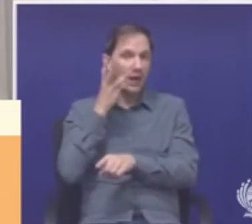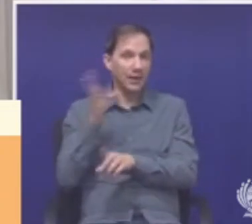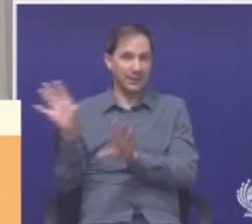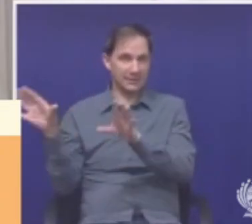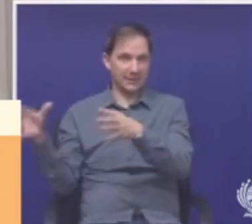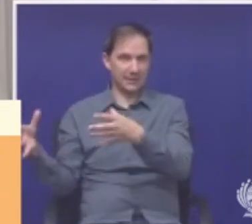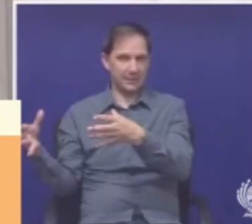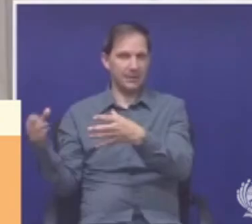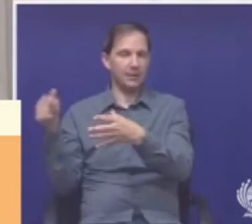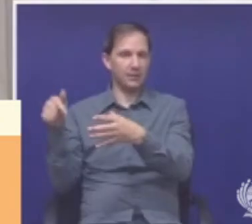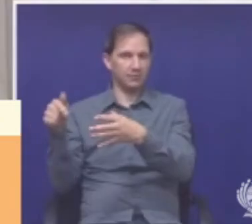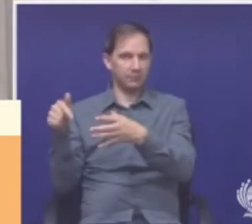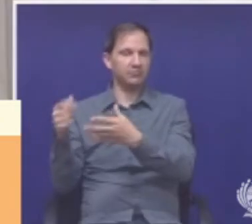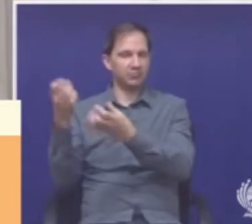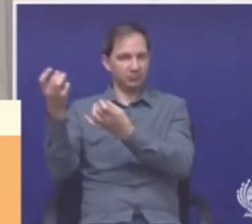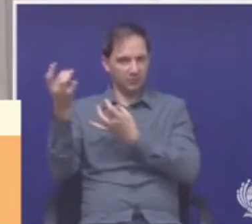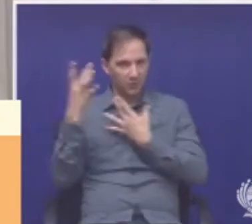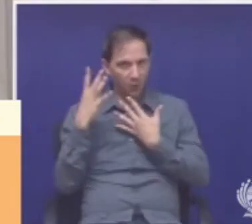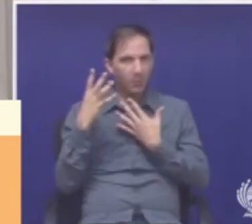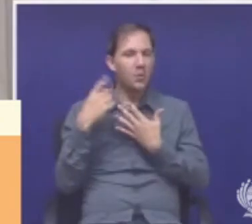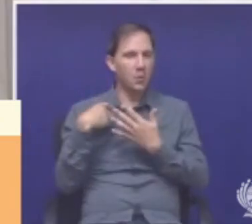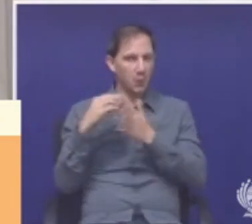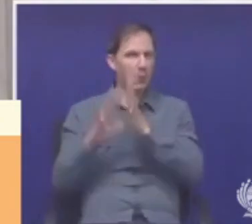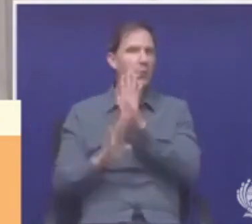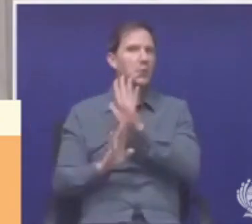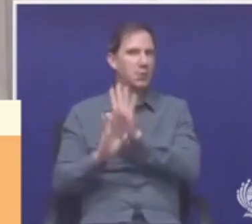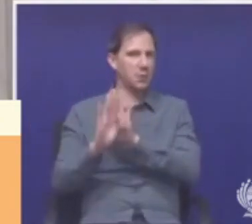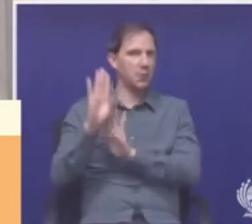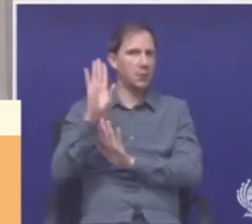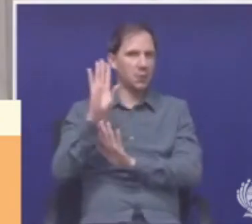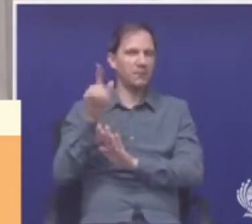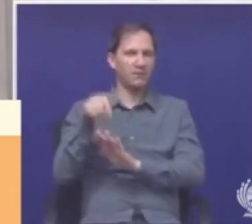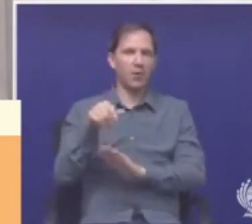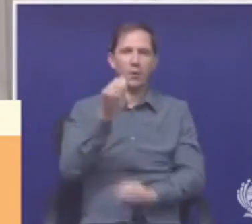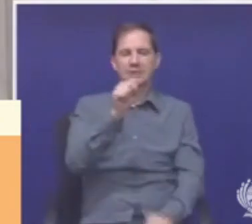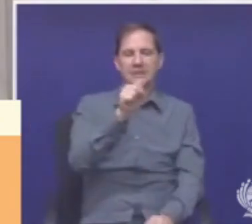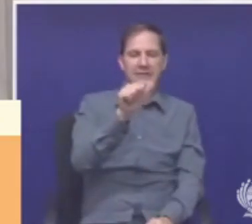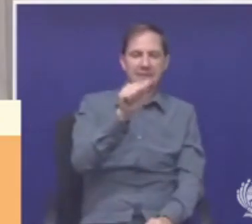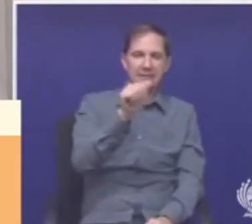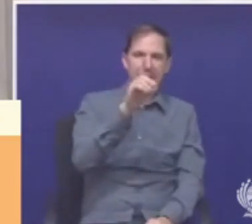largest growth areas in terms of product development and customers. Thank you.